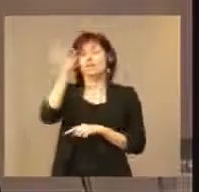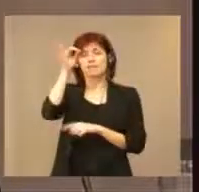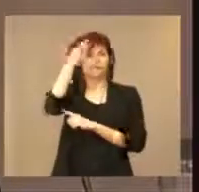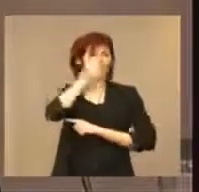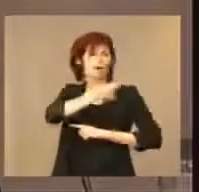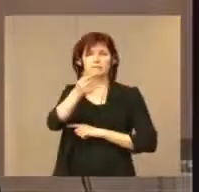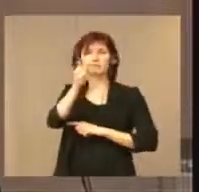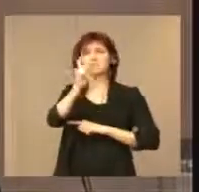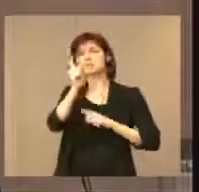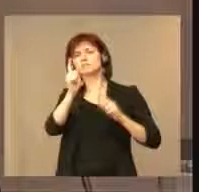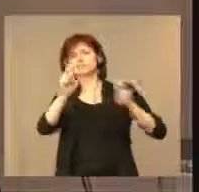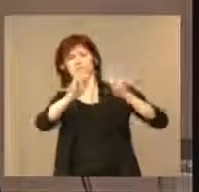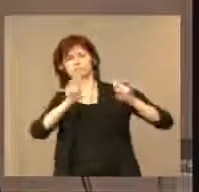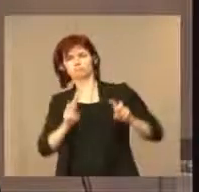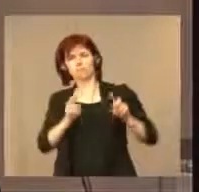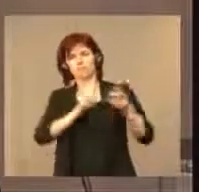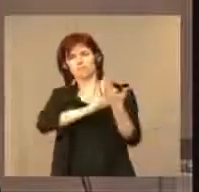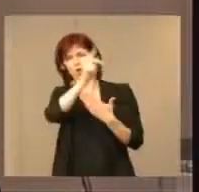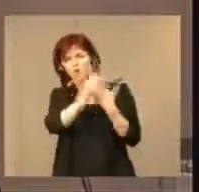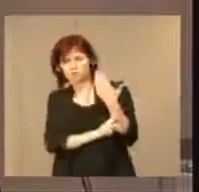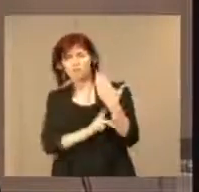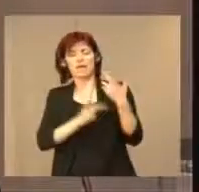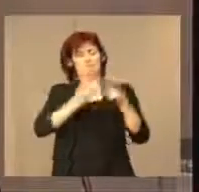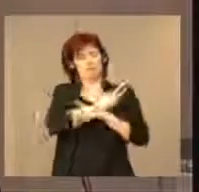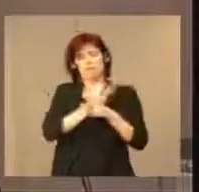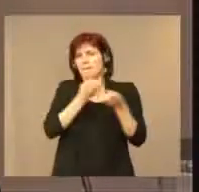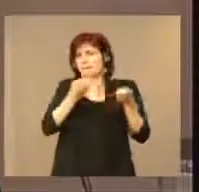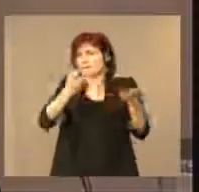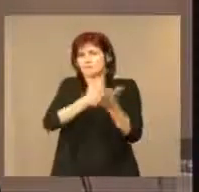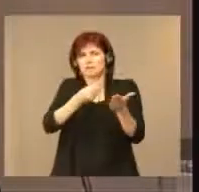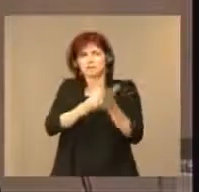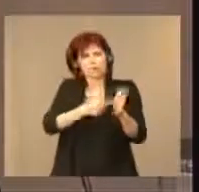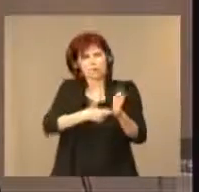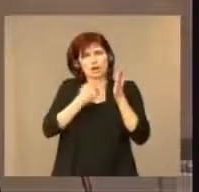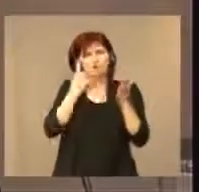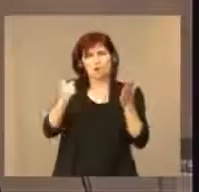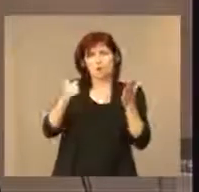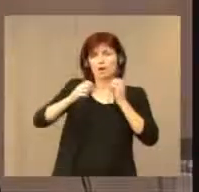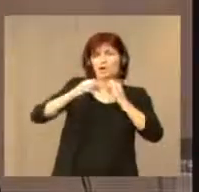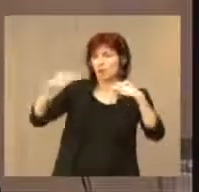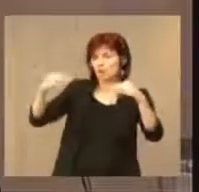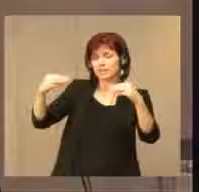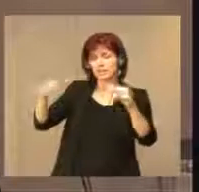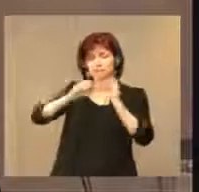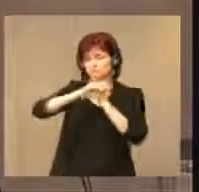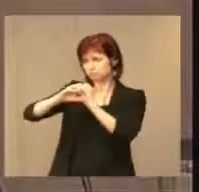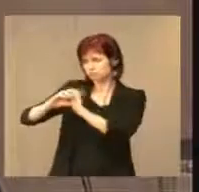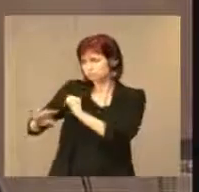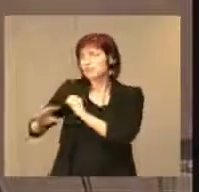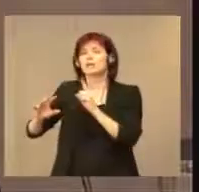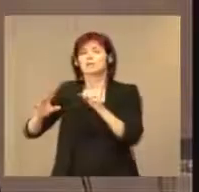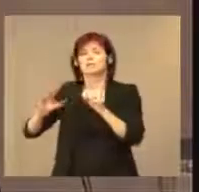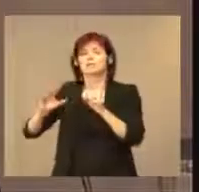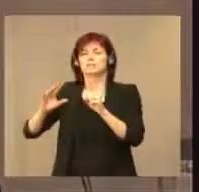much additional funding they are willing to provide to improve marketing, engage with employers, and upgrade locations that currently